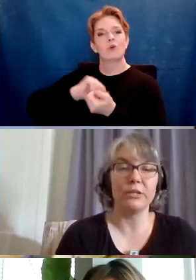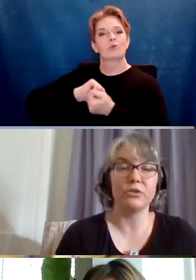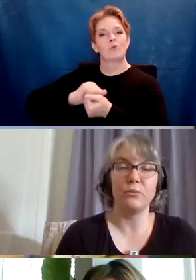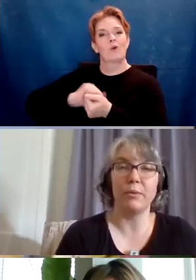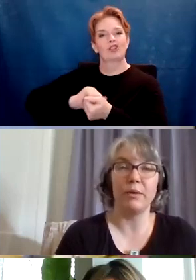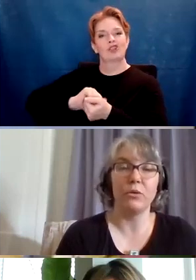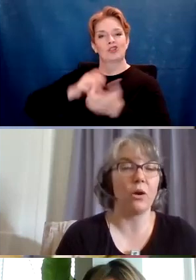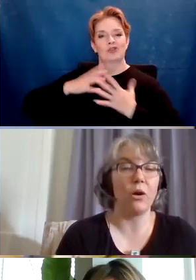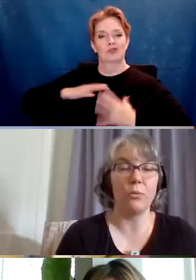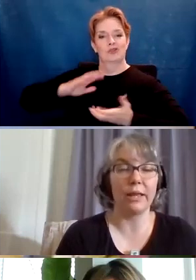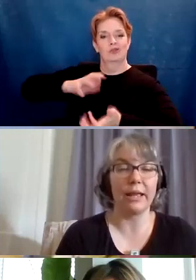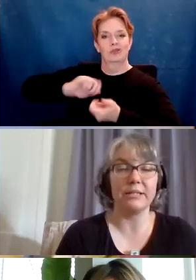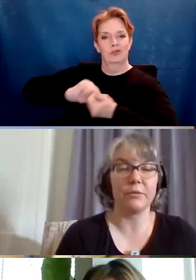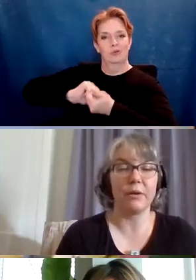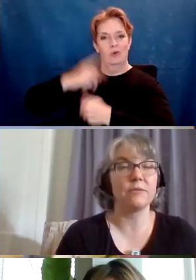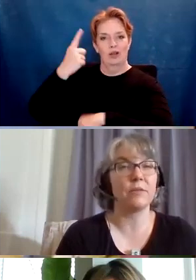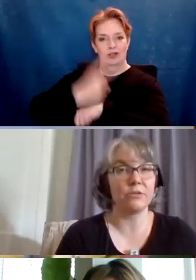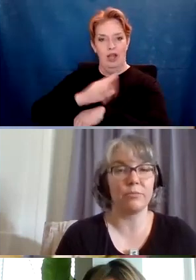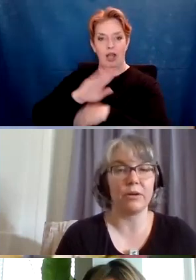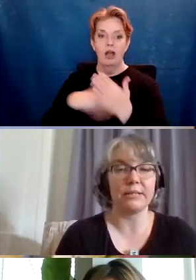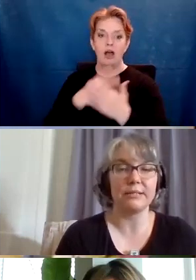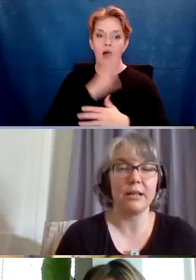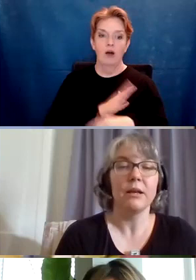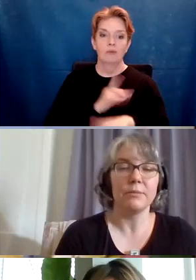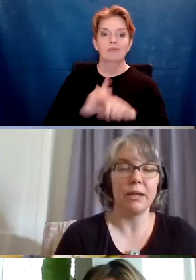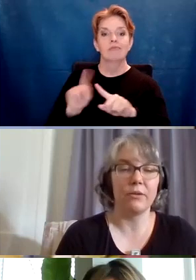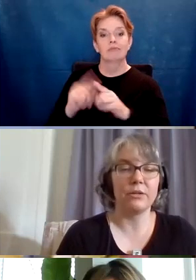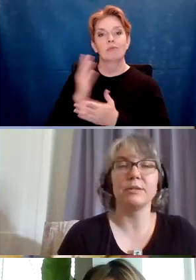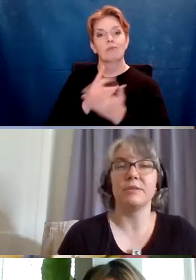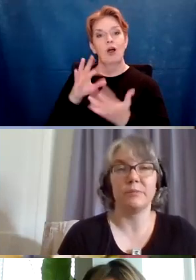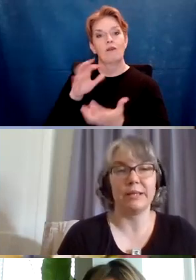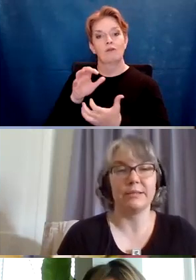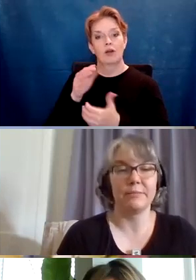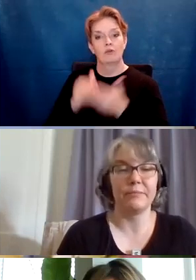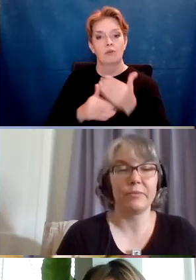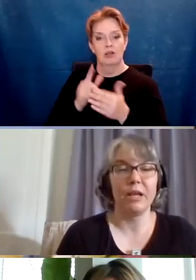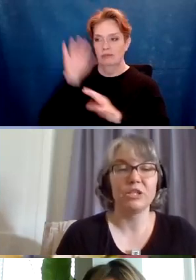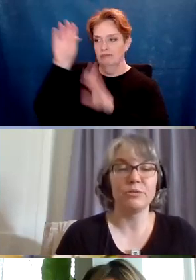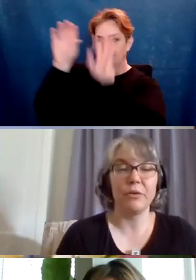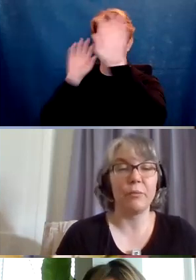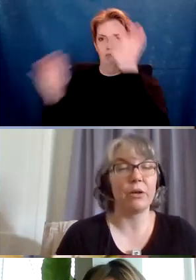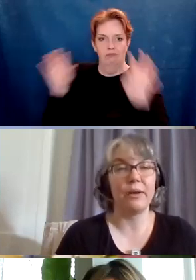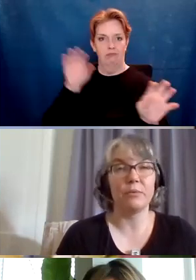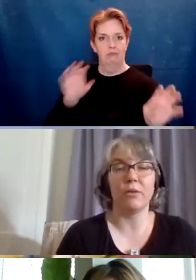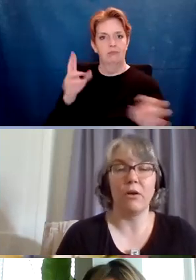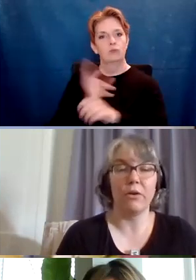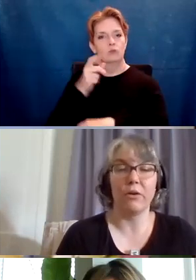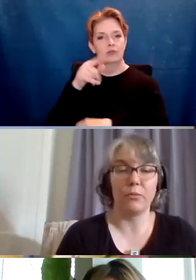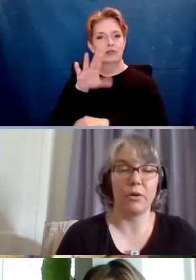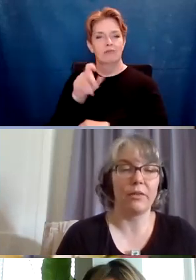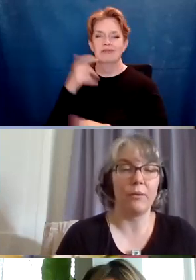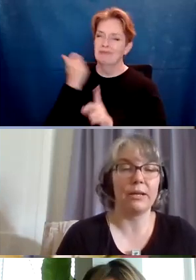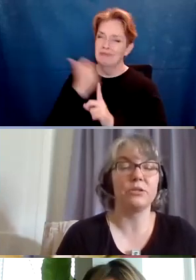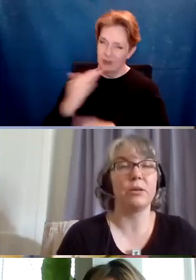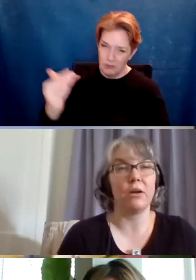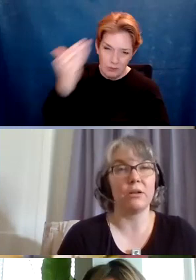Clementine arranges the women, who are all working at different parts of the laundry process, to make good use of the space. She was very well acquainted with all the hard